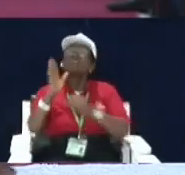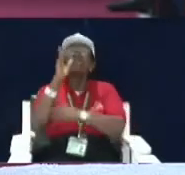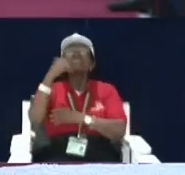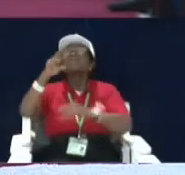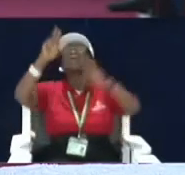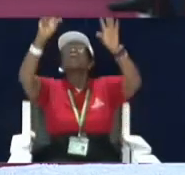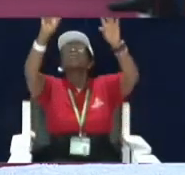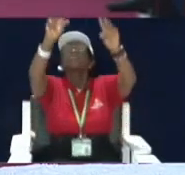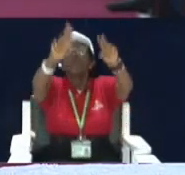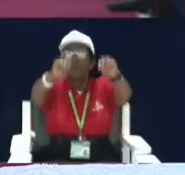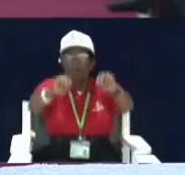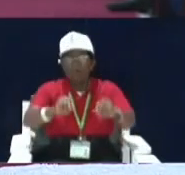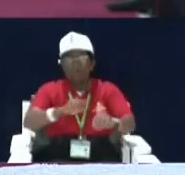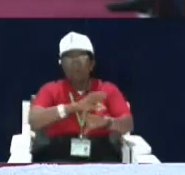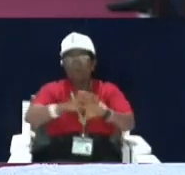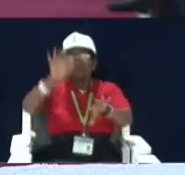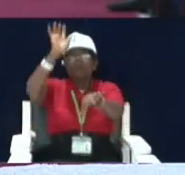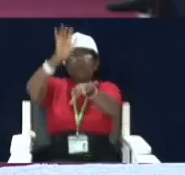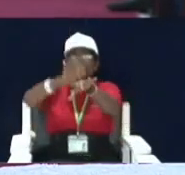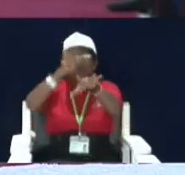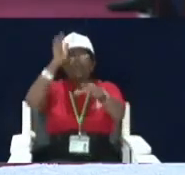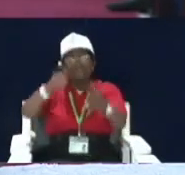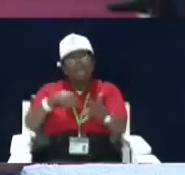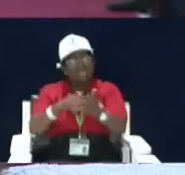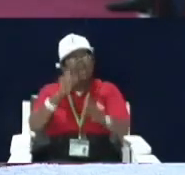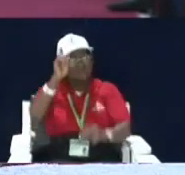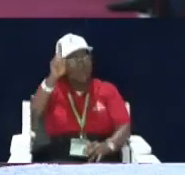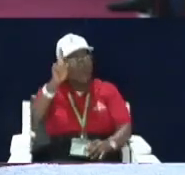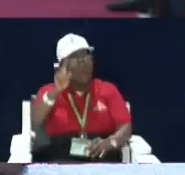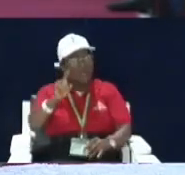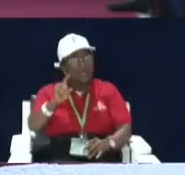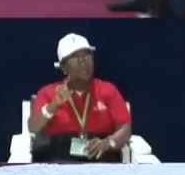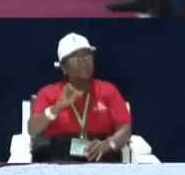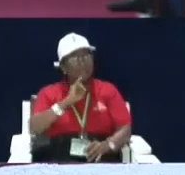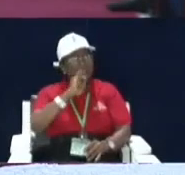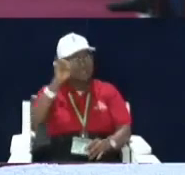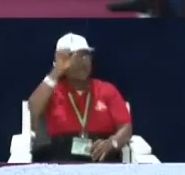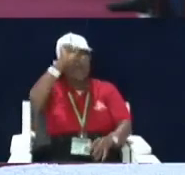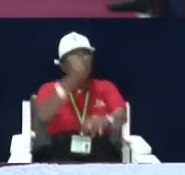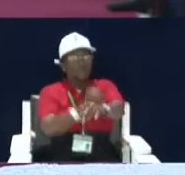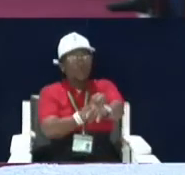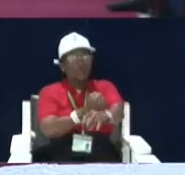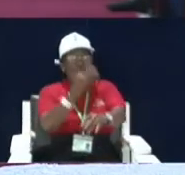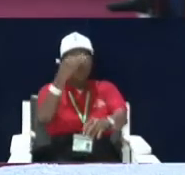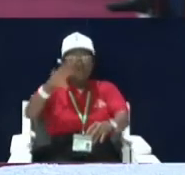don't touch this one. It's a son of the Lion of Judah."